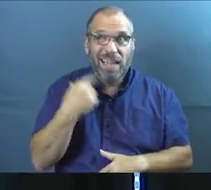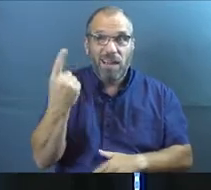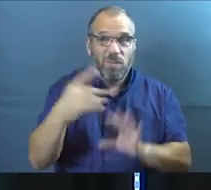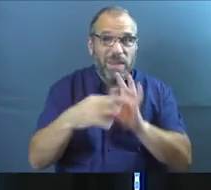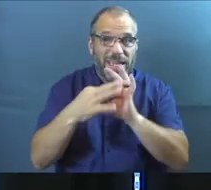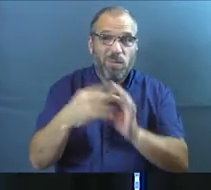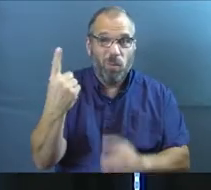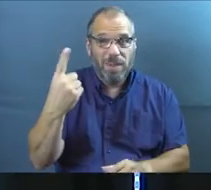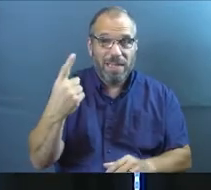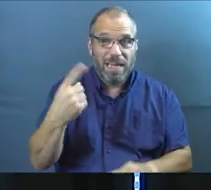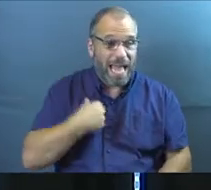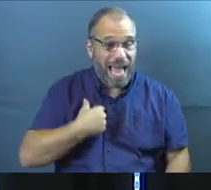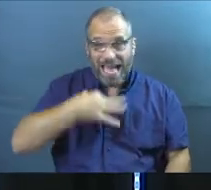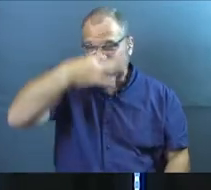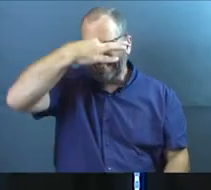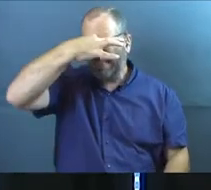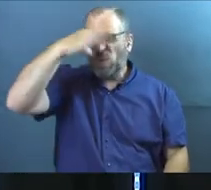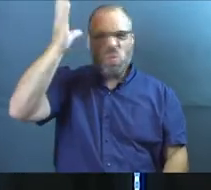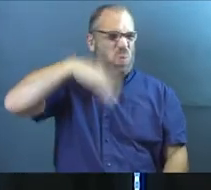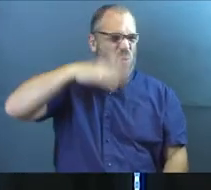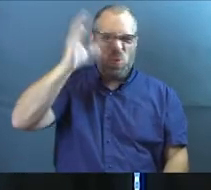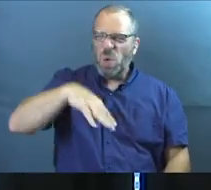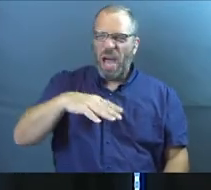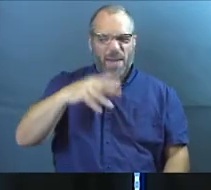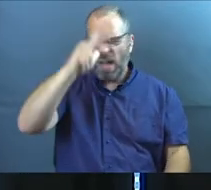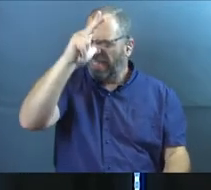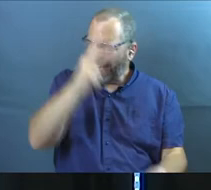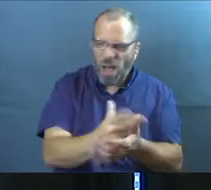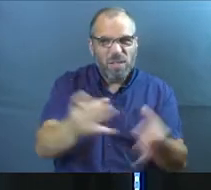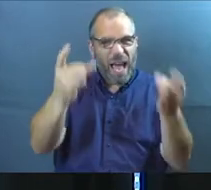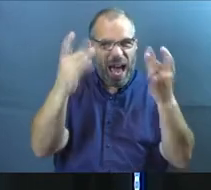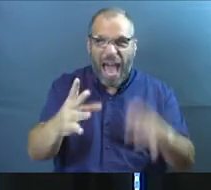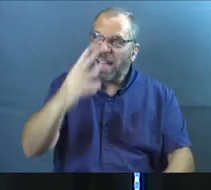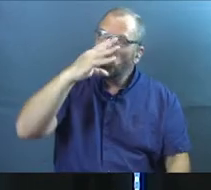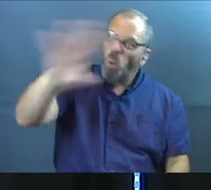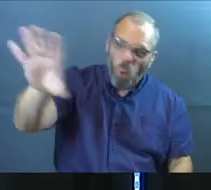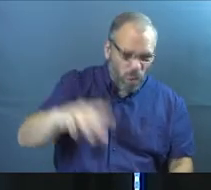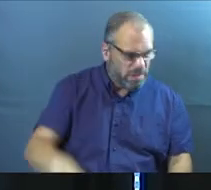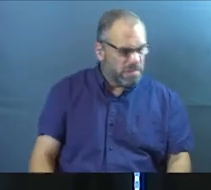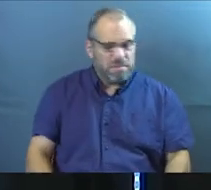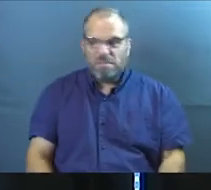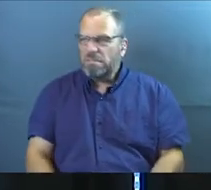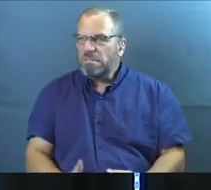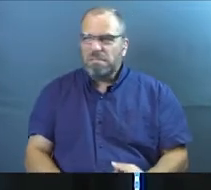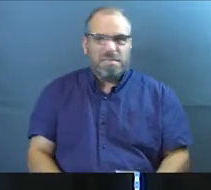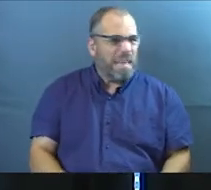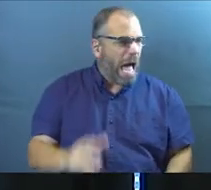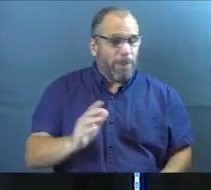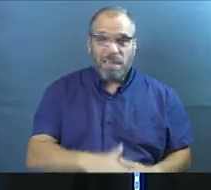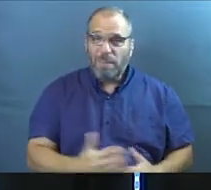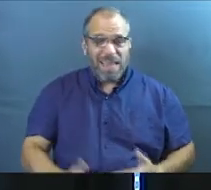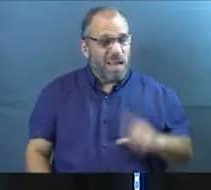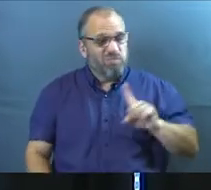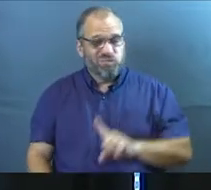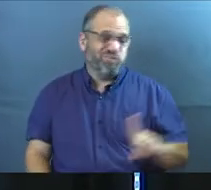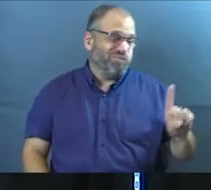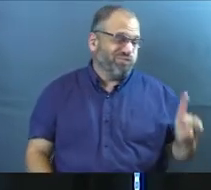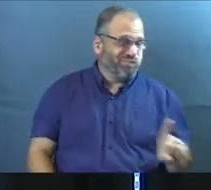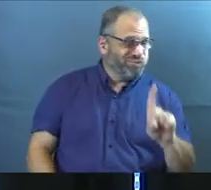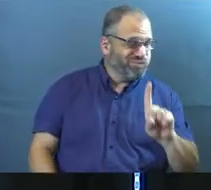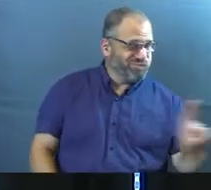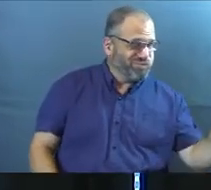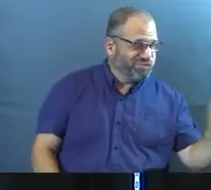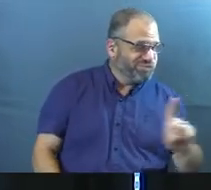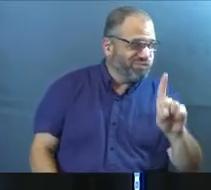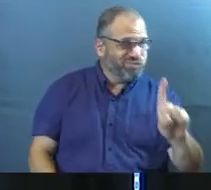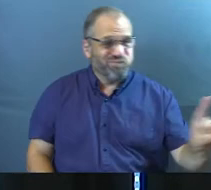relationship. I stink at it. I ignore God. I go on and on without